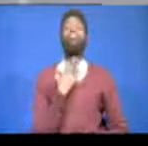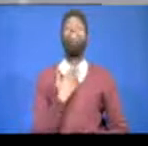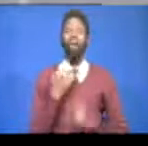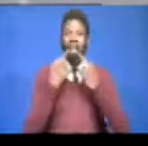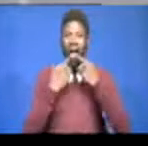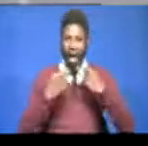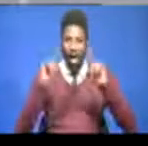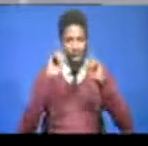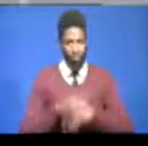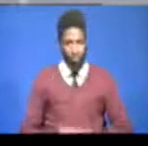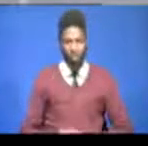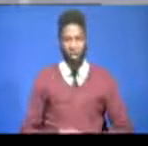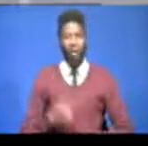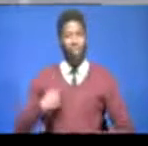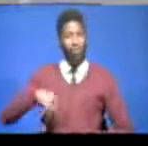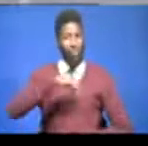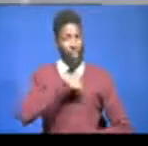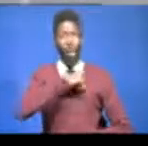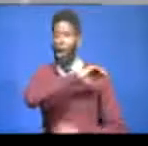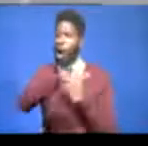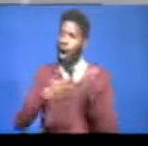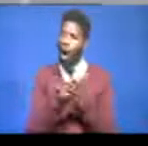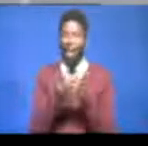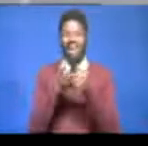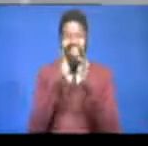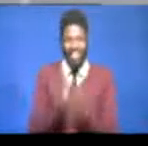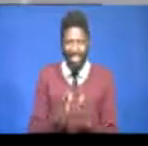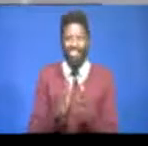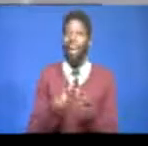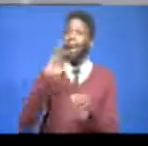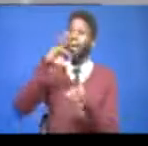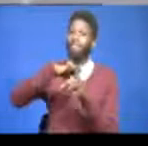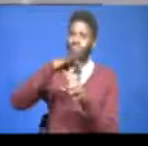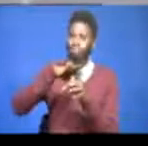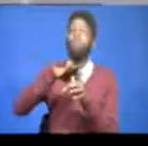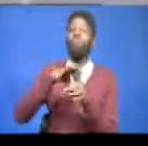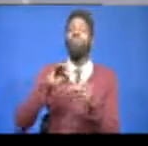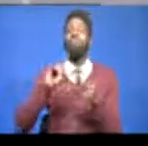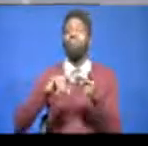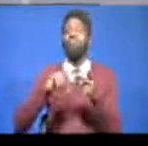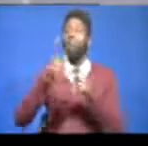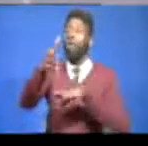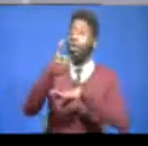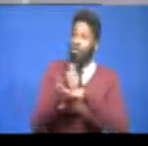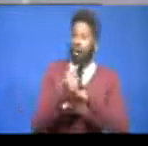elected, nominated, and appointed, are today